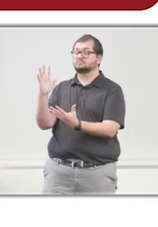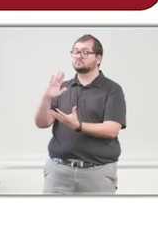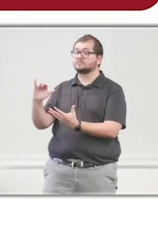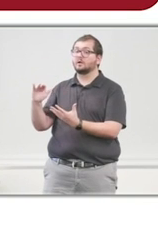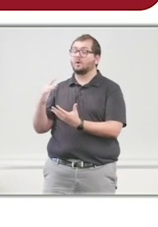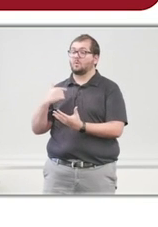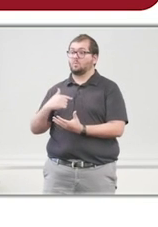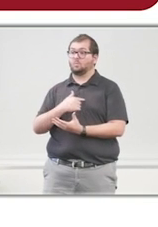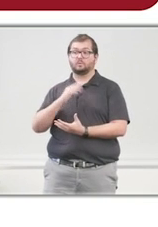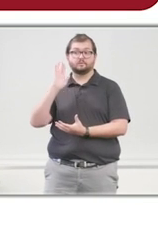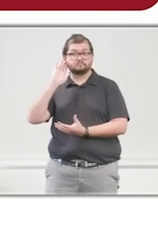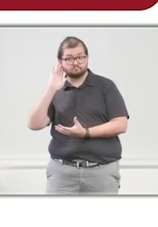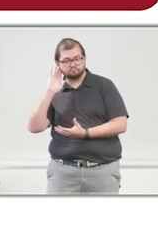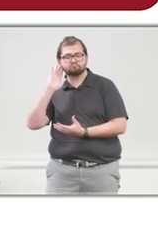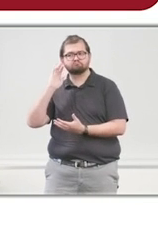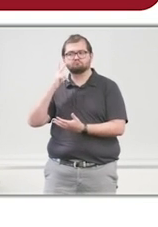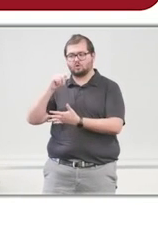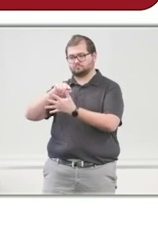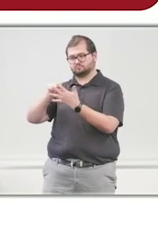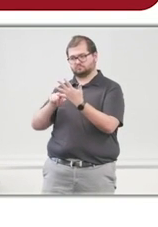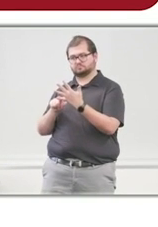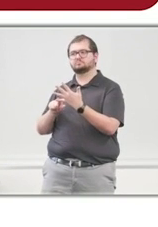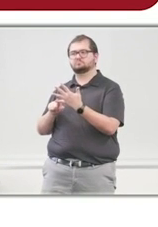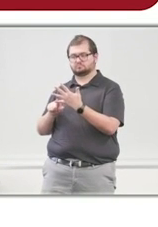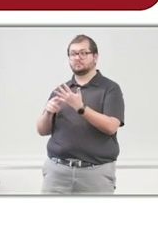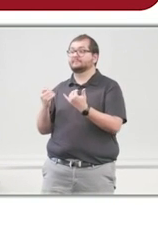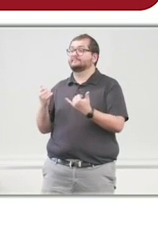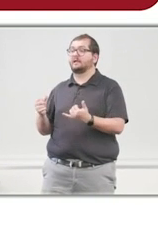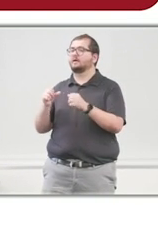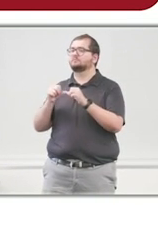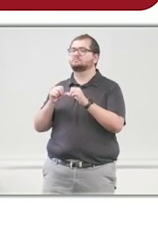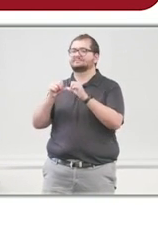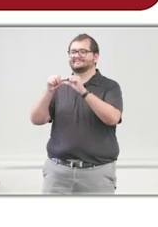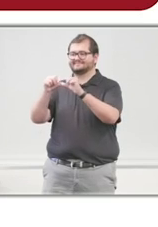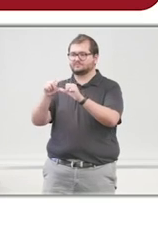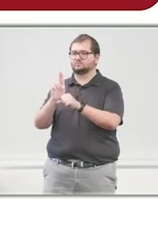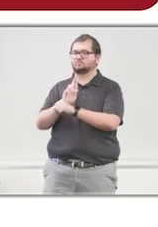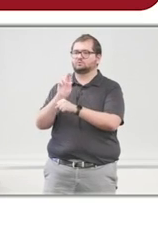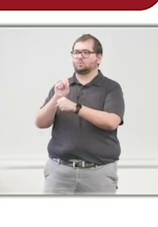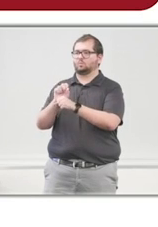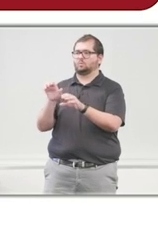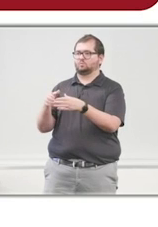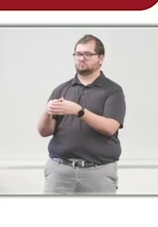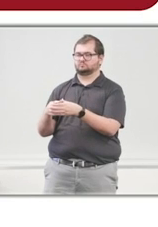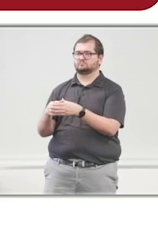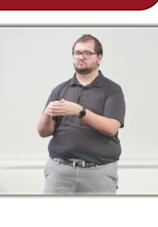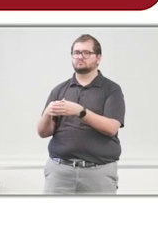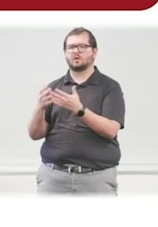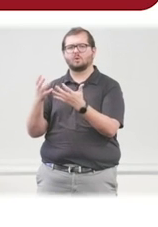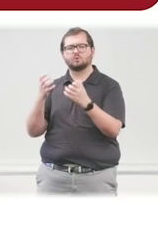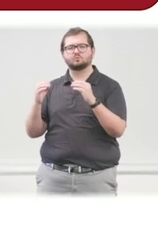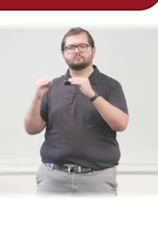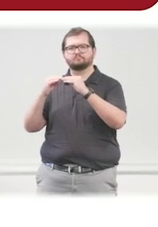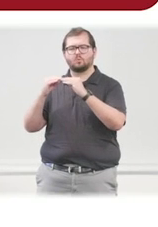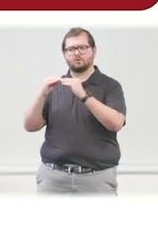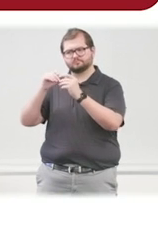say, and we are going to continue the conversation in work groups. So we wanted to further refine those activities, like, okay,